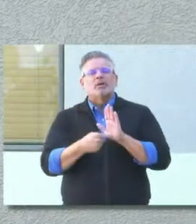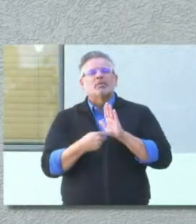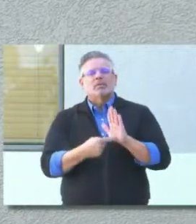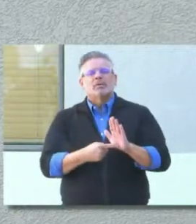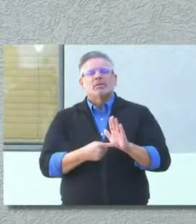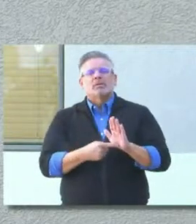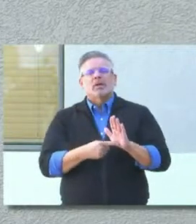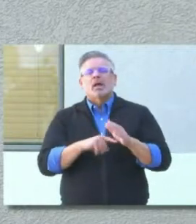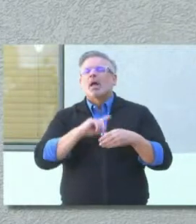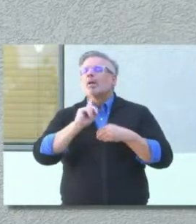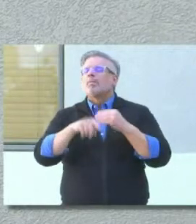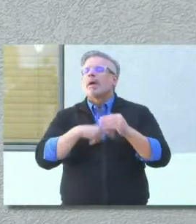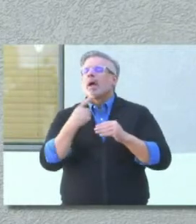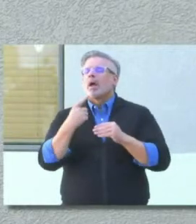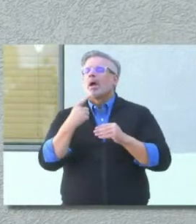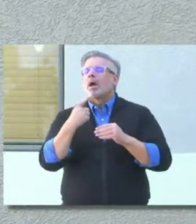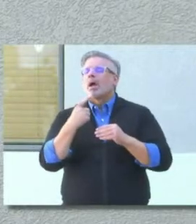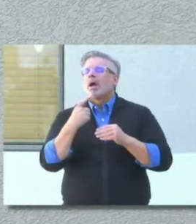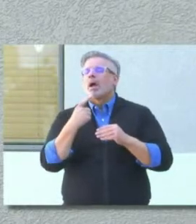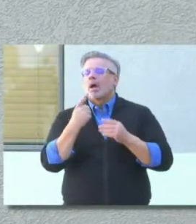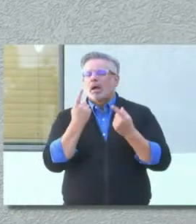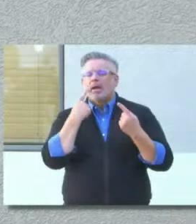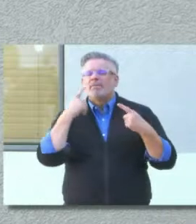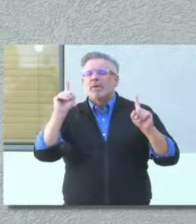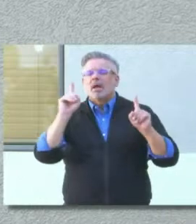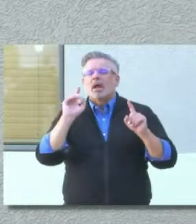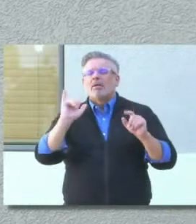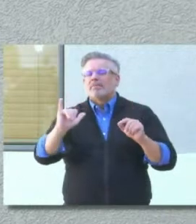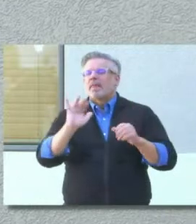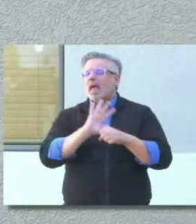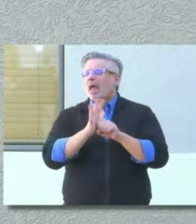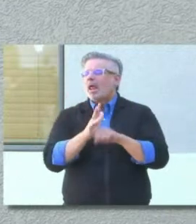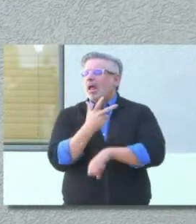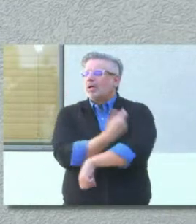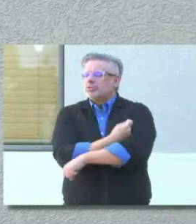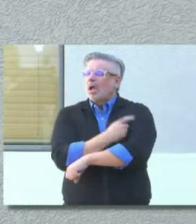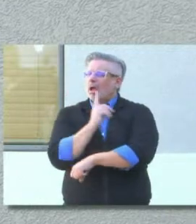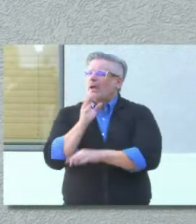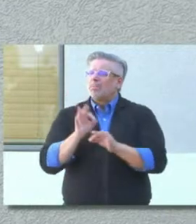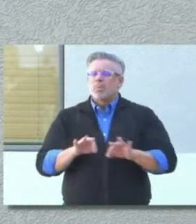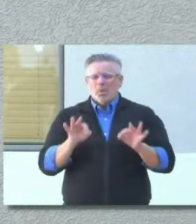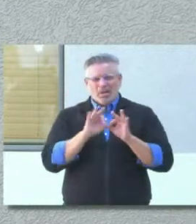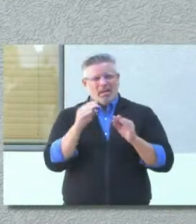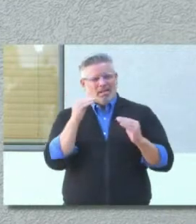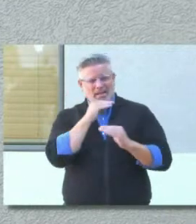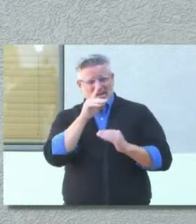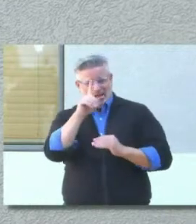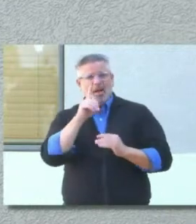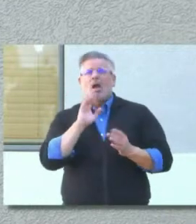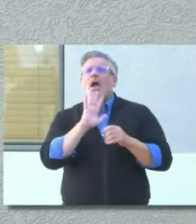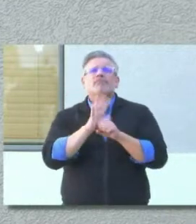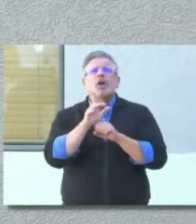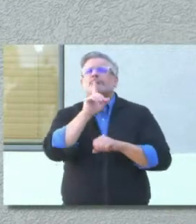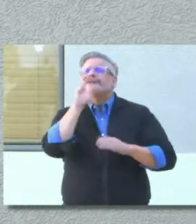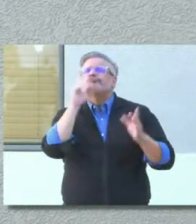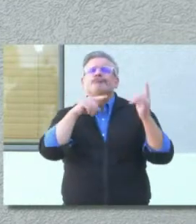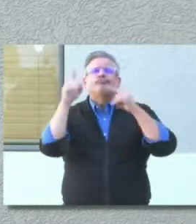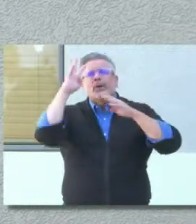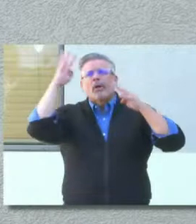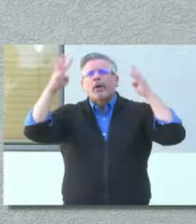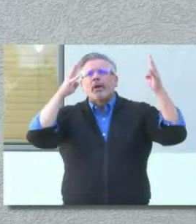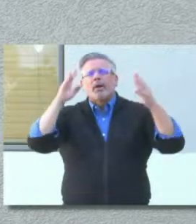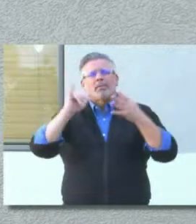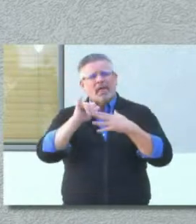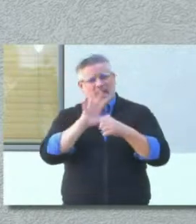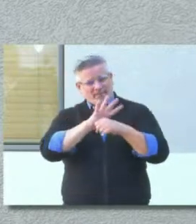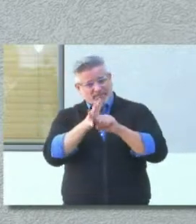and misinformation around the efficacy and safety of these vaccines. These vaccines are life-saving. These vaccines helped us